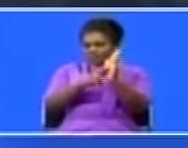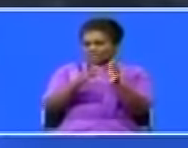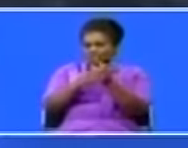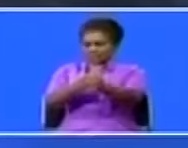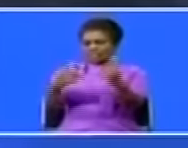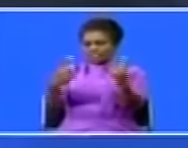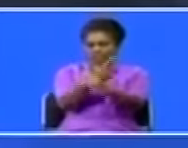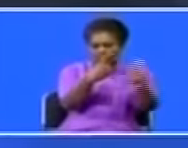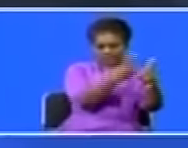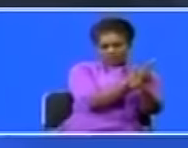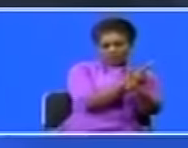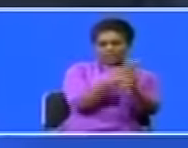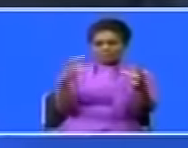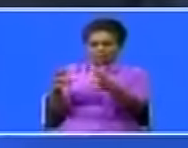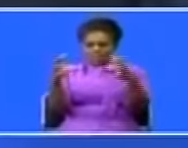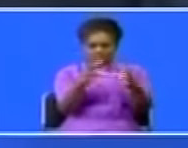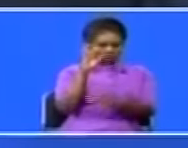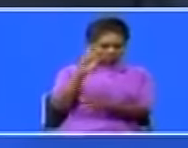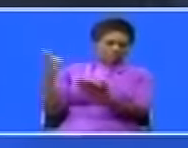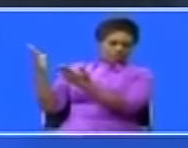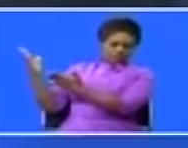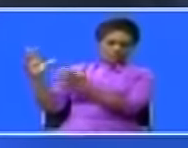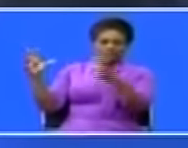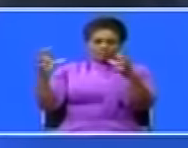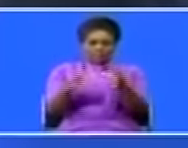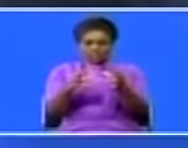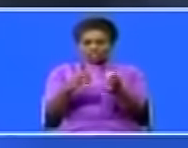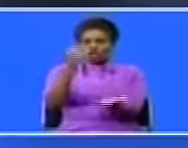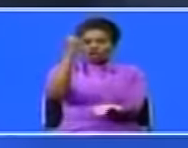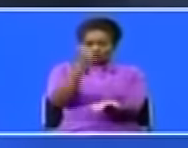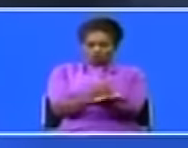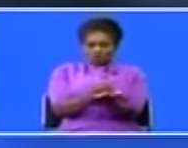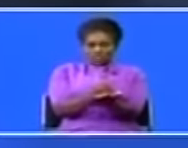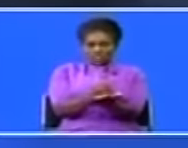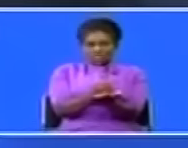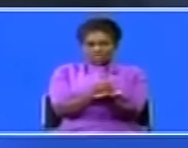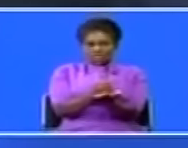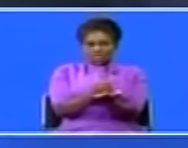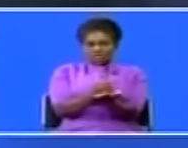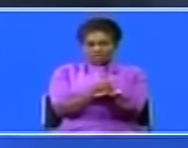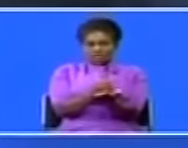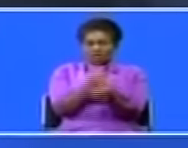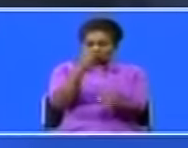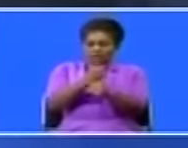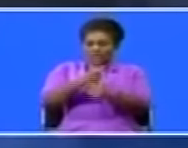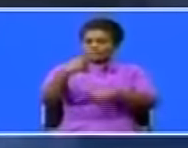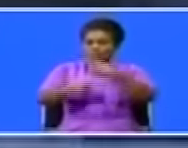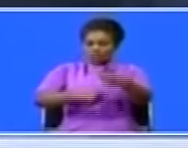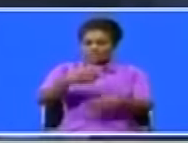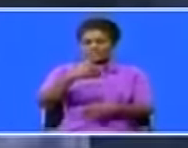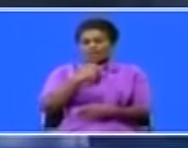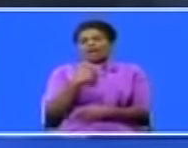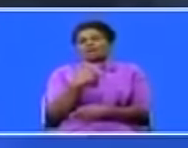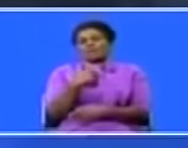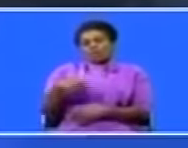of the various parties that you are seeing. The party is not yet registered. We are working on a process, and we are